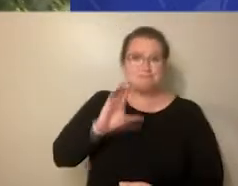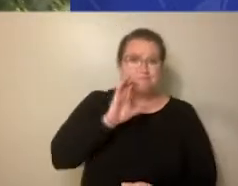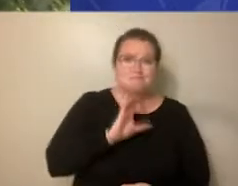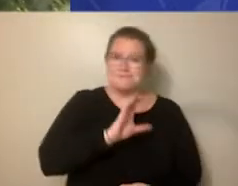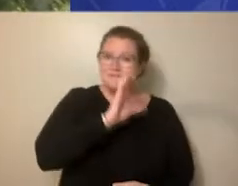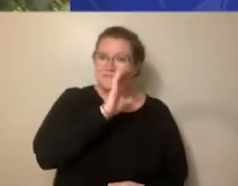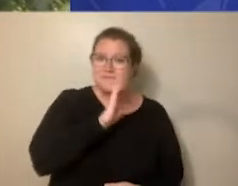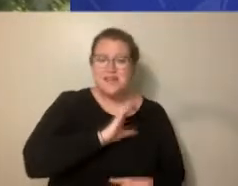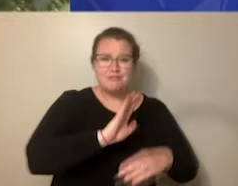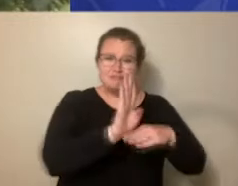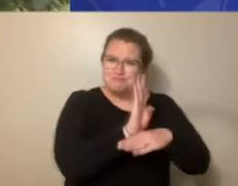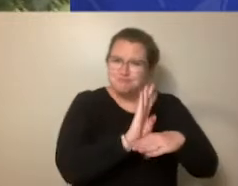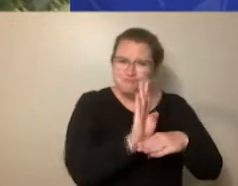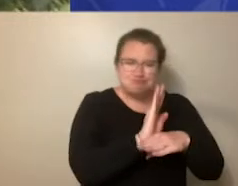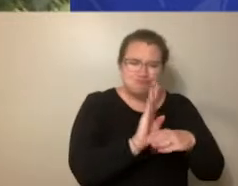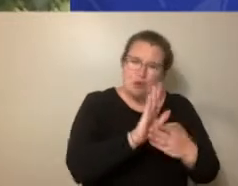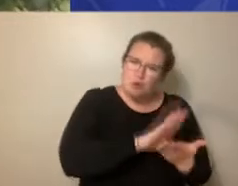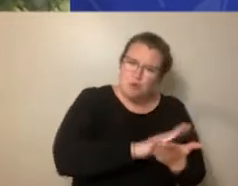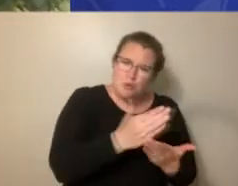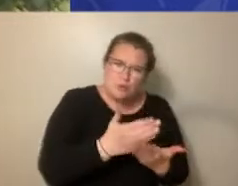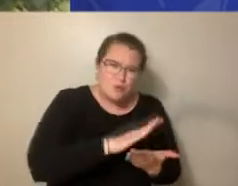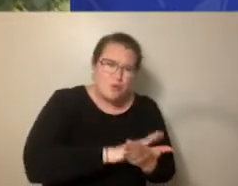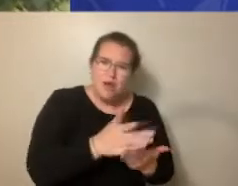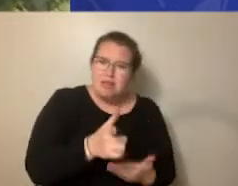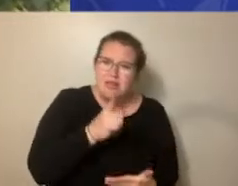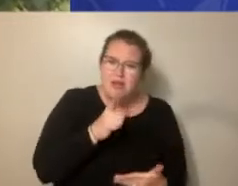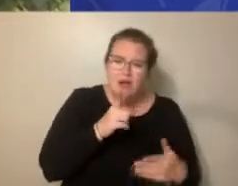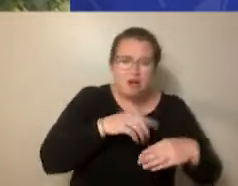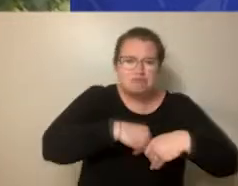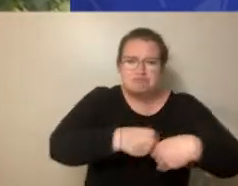Cafeteria's busy making lunches.